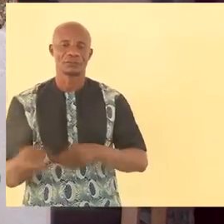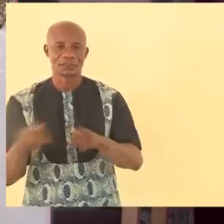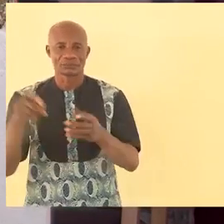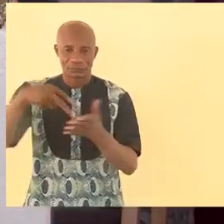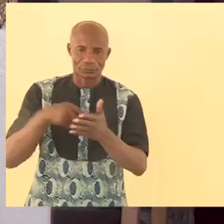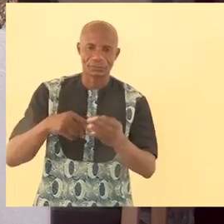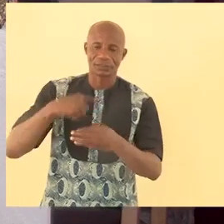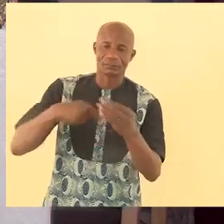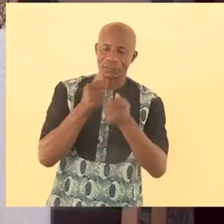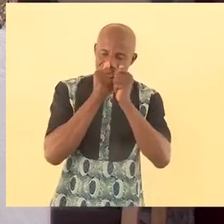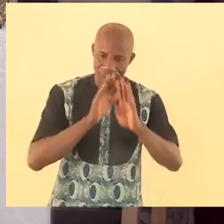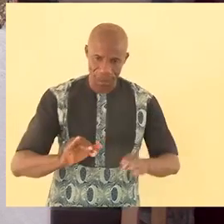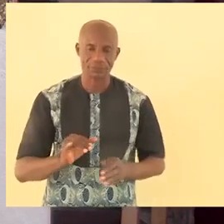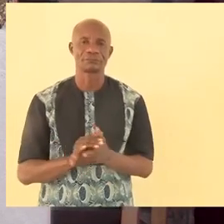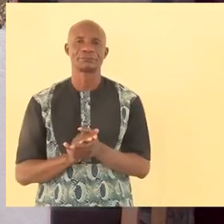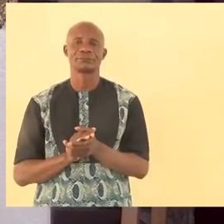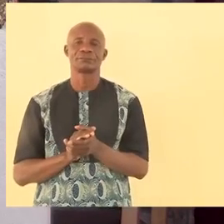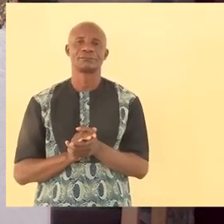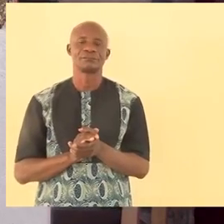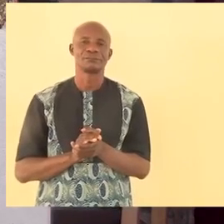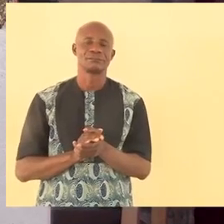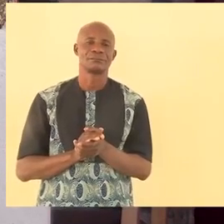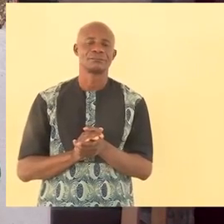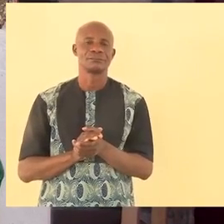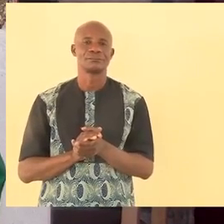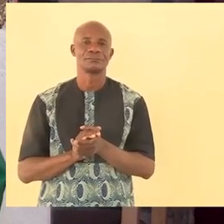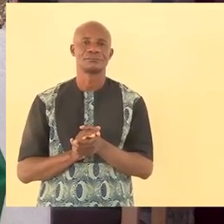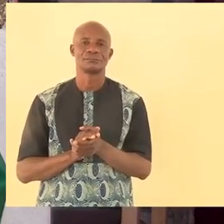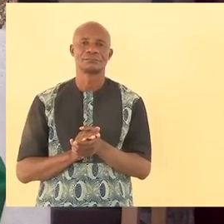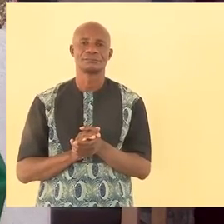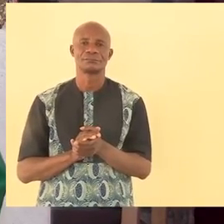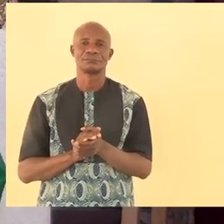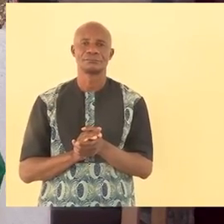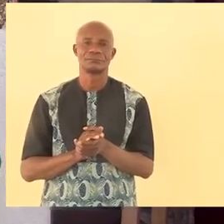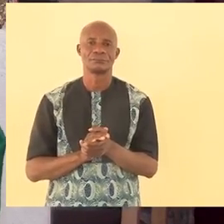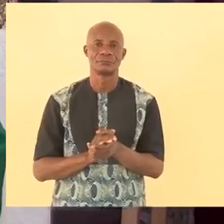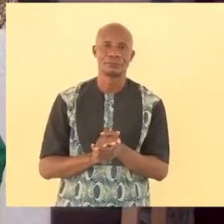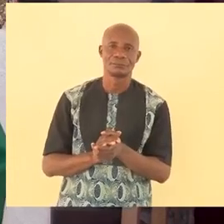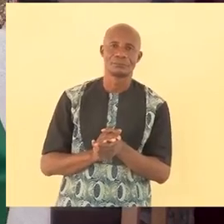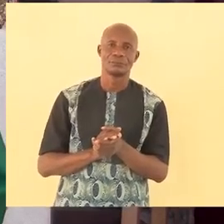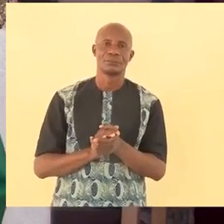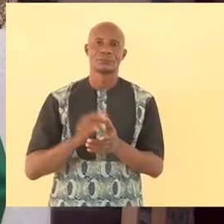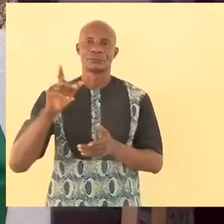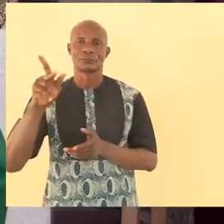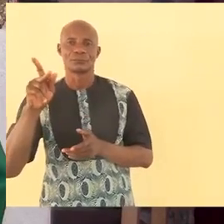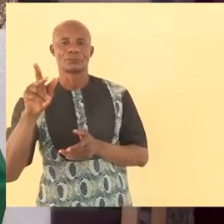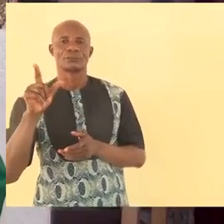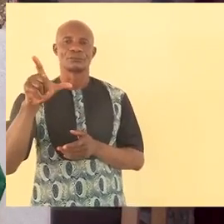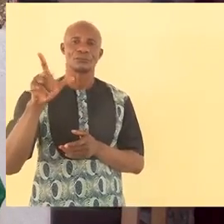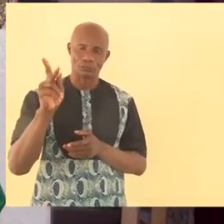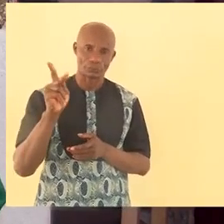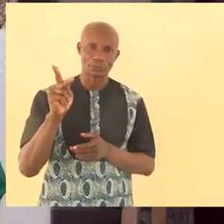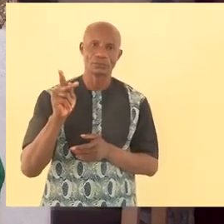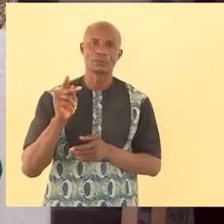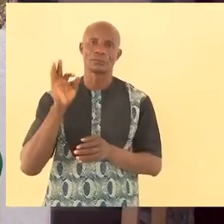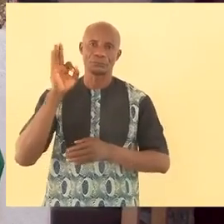Today, as we read about the Beatitudes, Luke's Sermon on the Mount, or